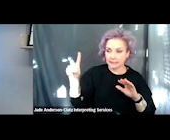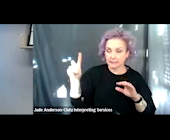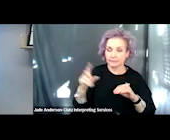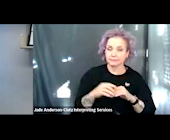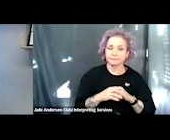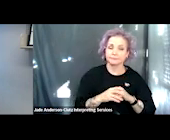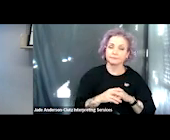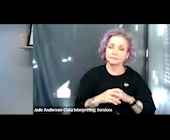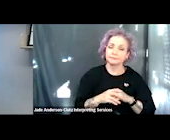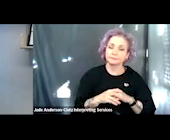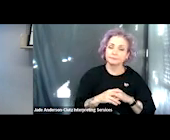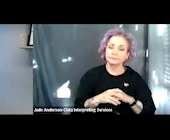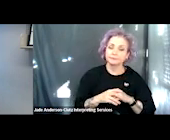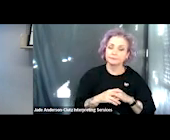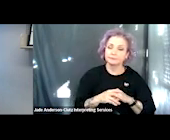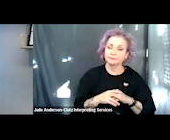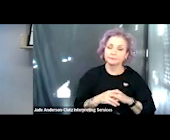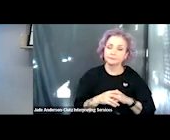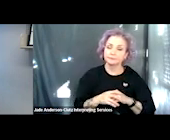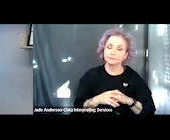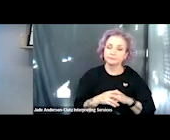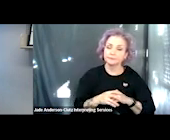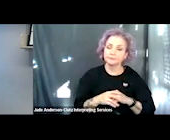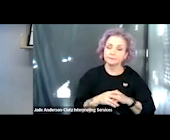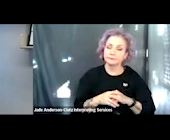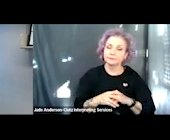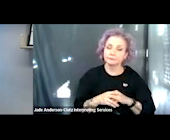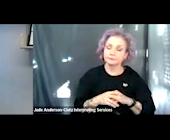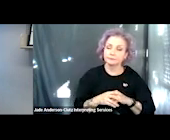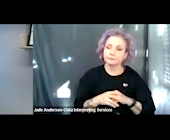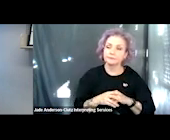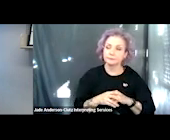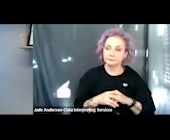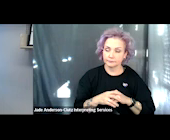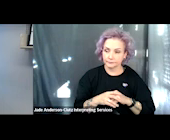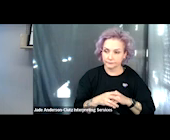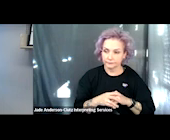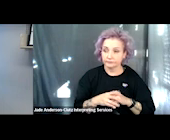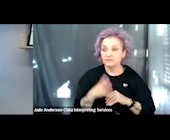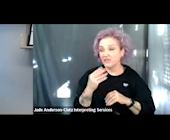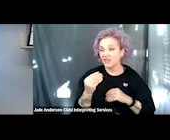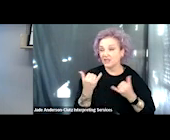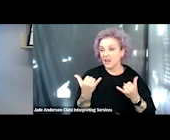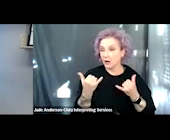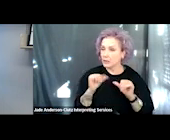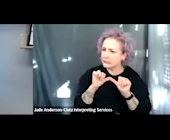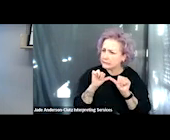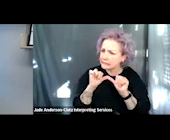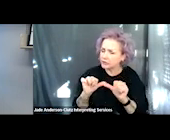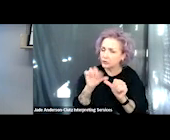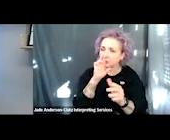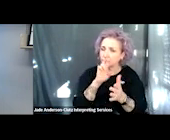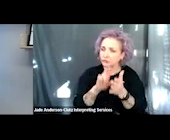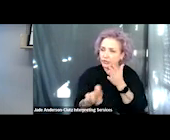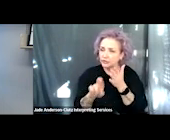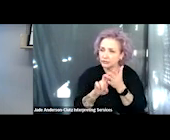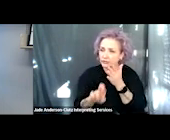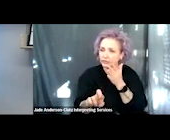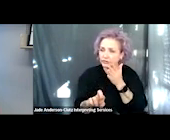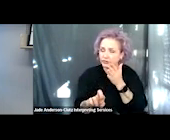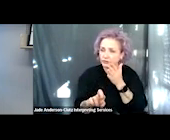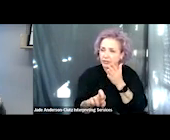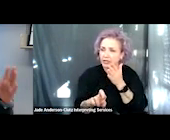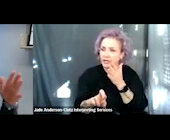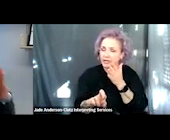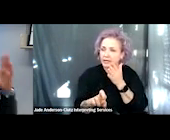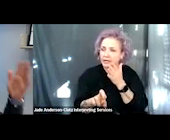but some of them have actually started investigating how does infection during pregnancy actually change behavior. And